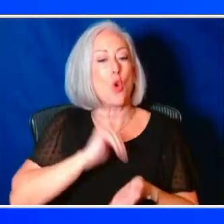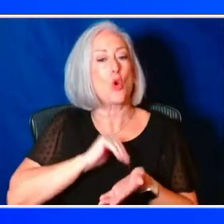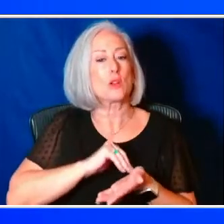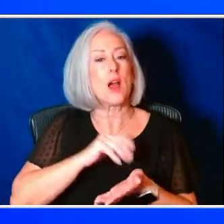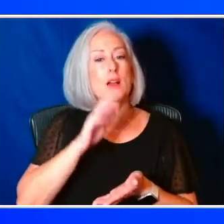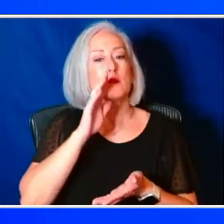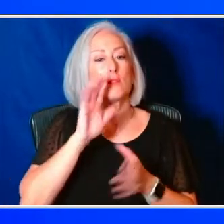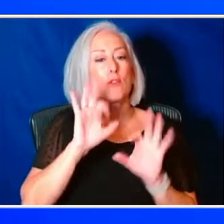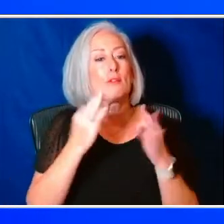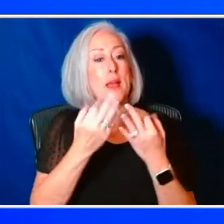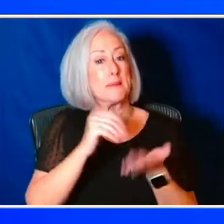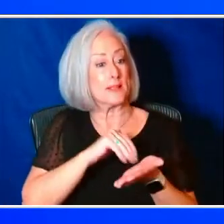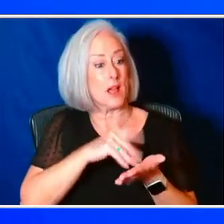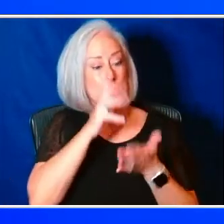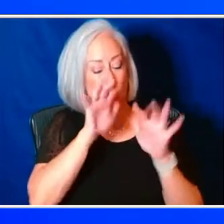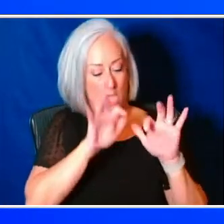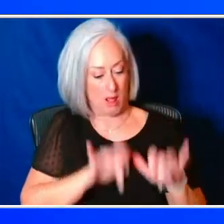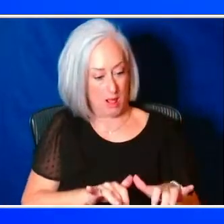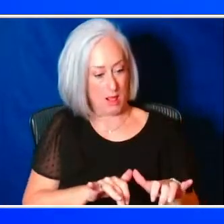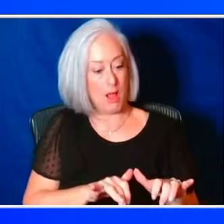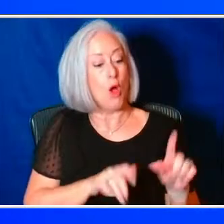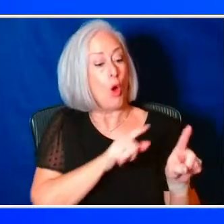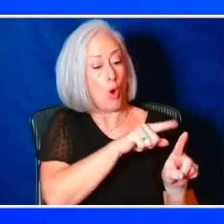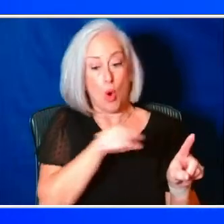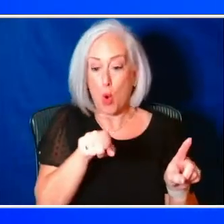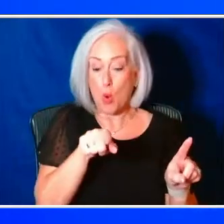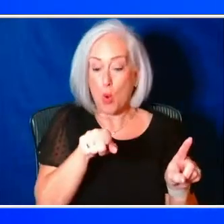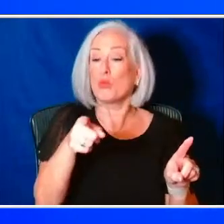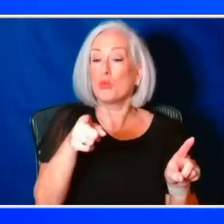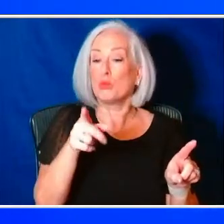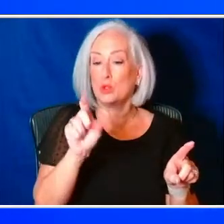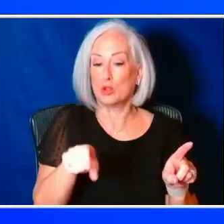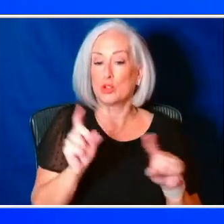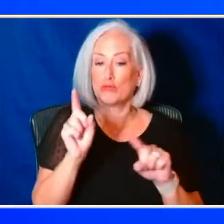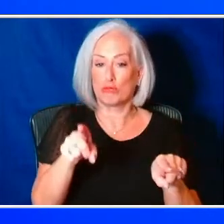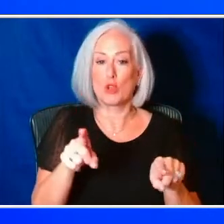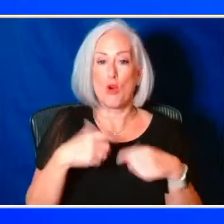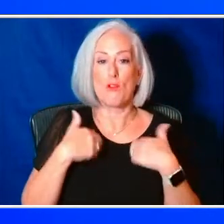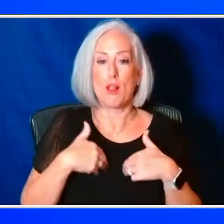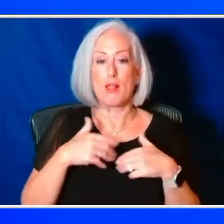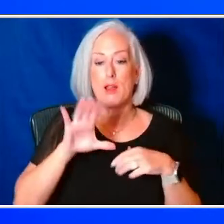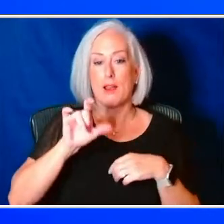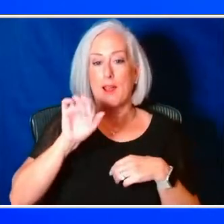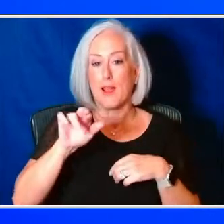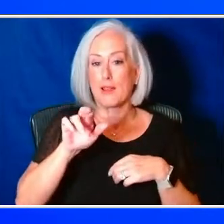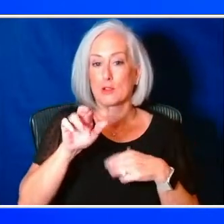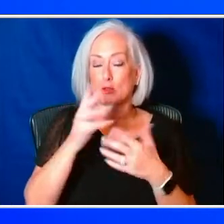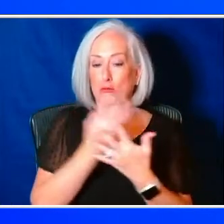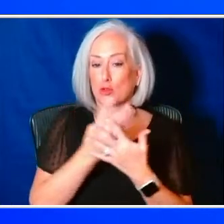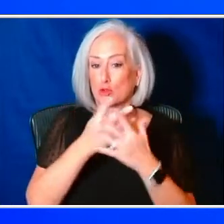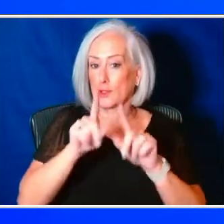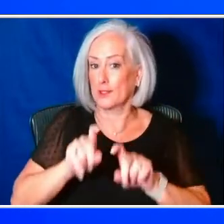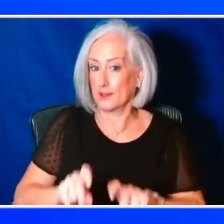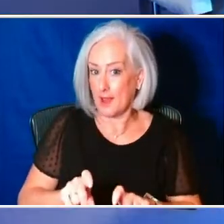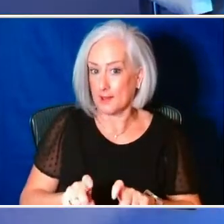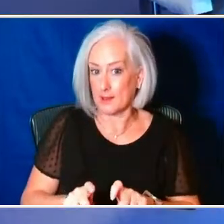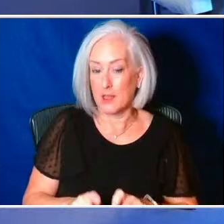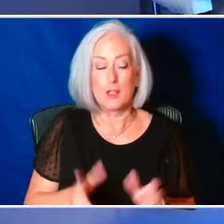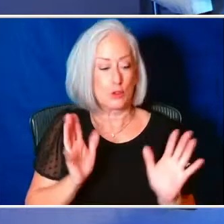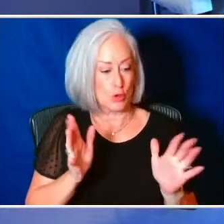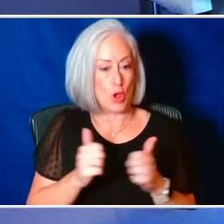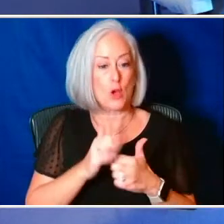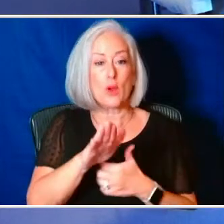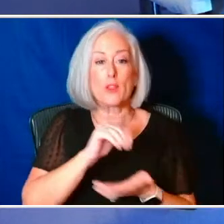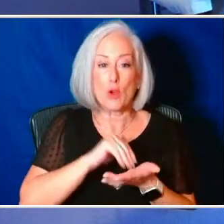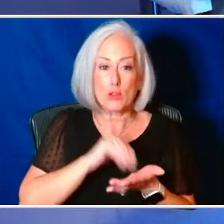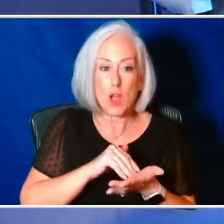you qualify for lung cancer screening. And so I think that's an important aspect to make sure you're advocating for your health and speaking with your primary care physician. I think that's going to be